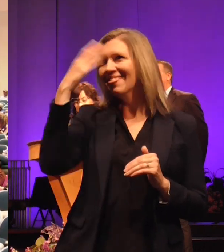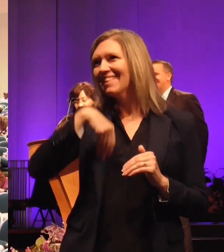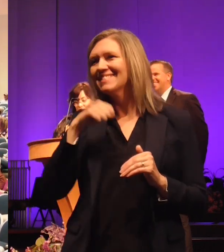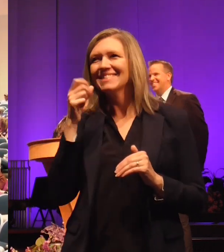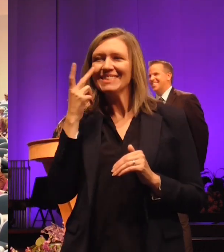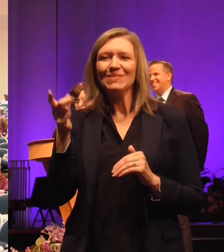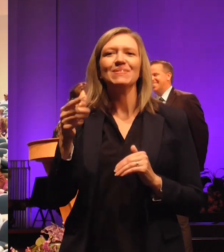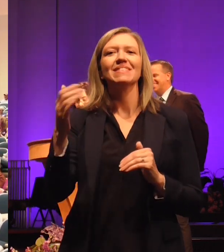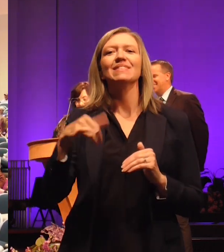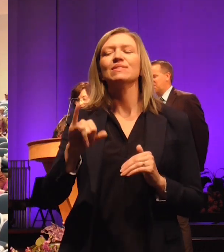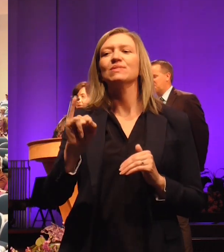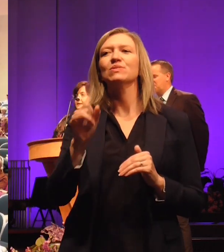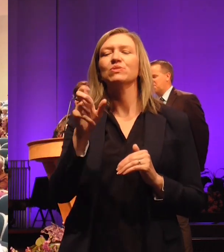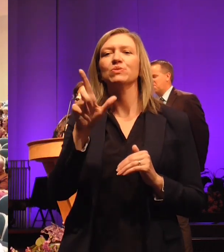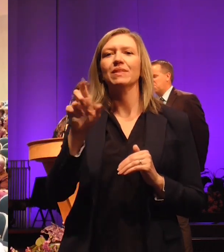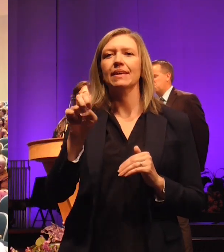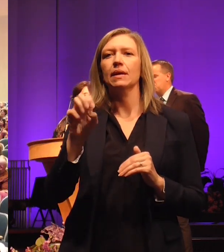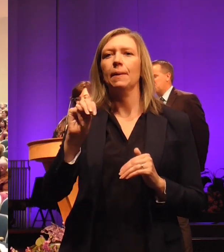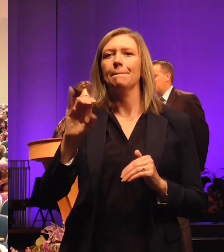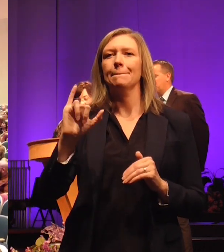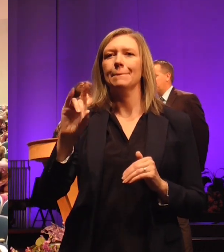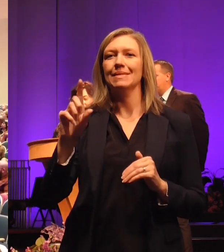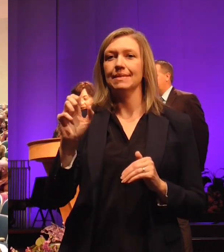over there. Julie Midyet,